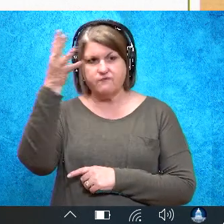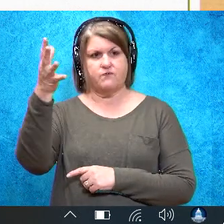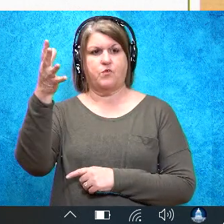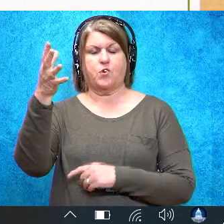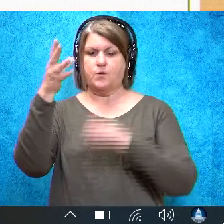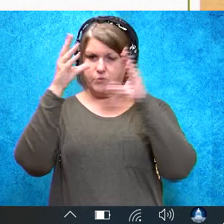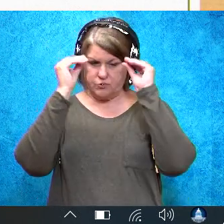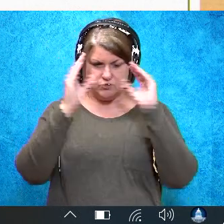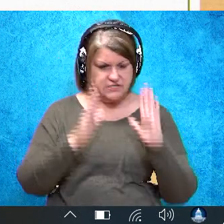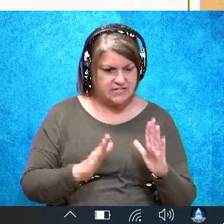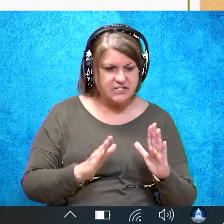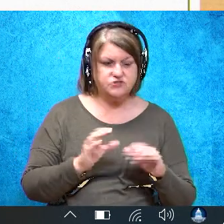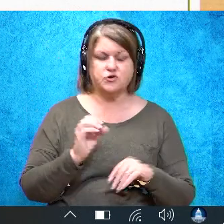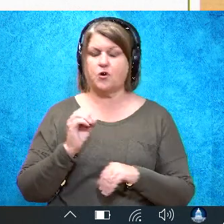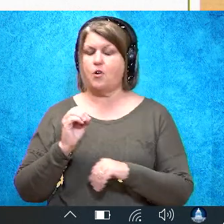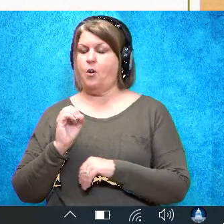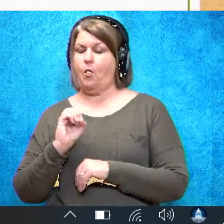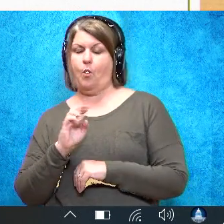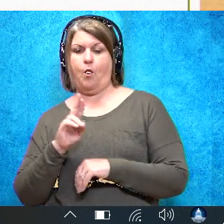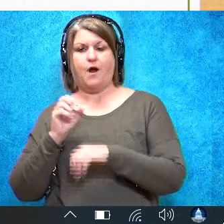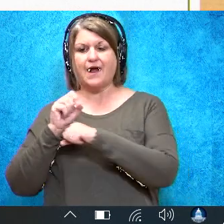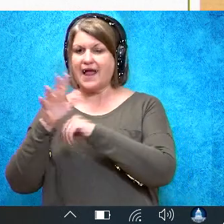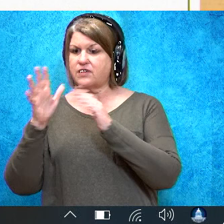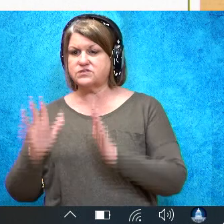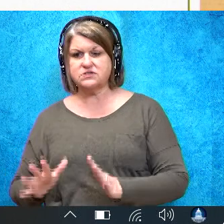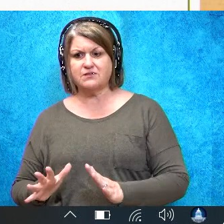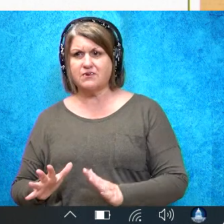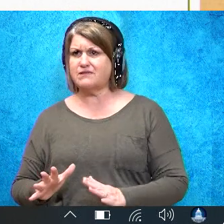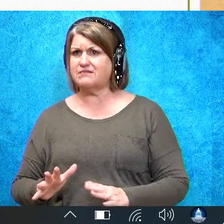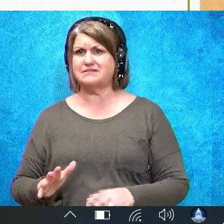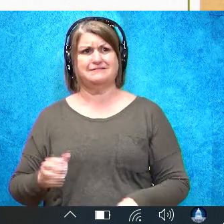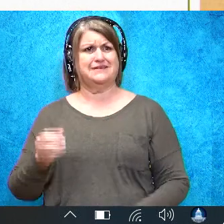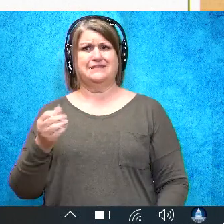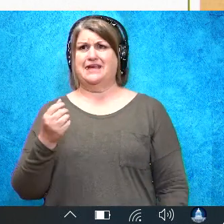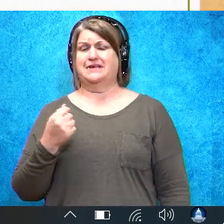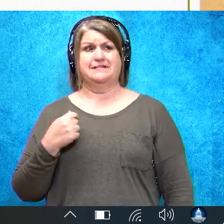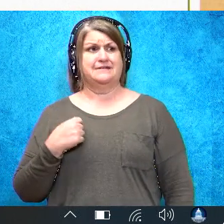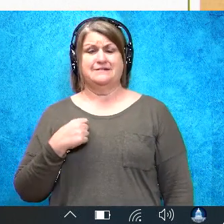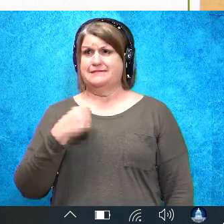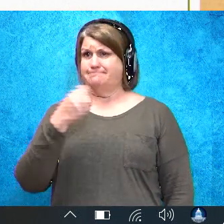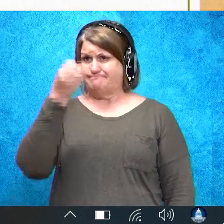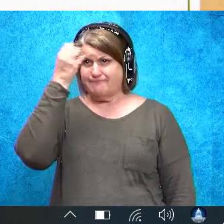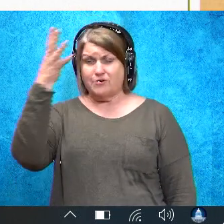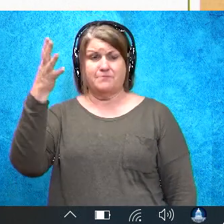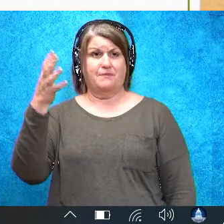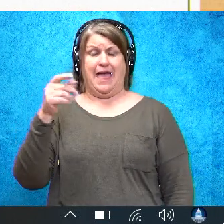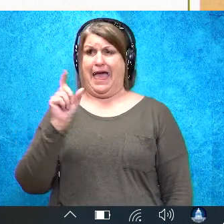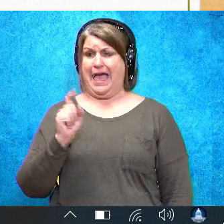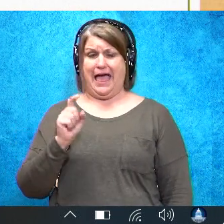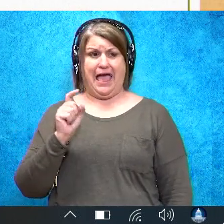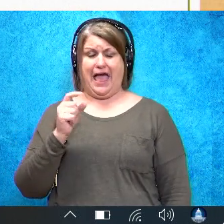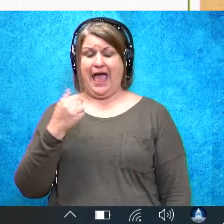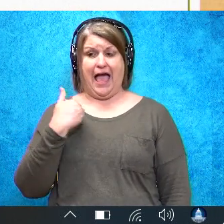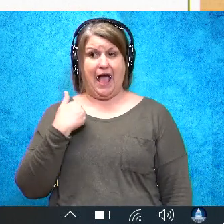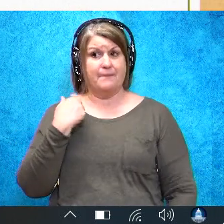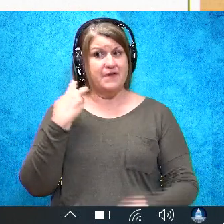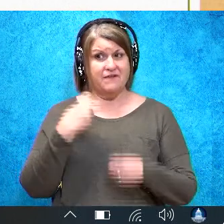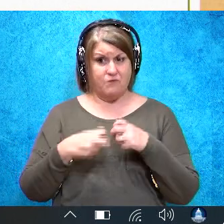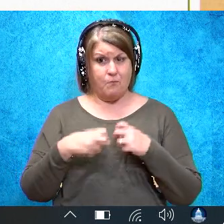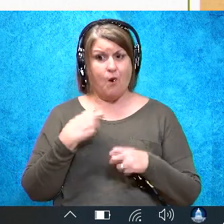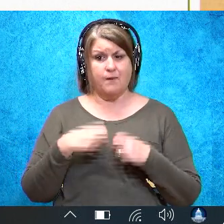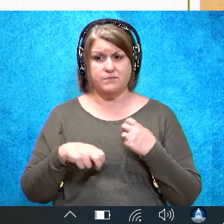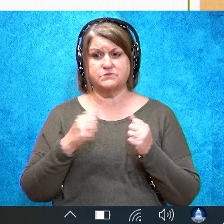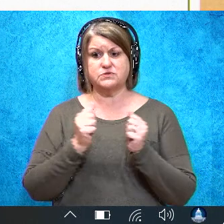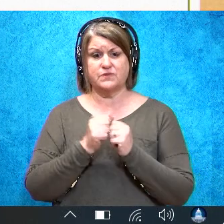teacher or even a counselor. Let them know, hey, I'm having a little difficulty with this. I didn't quite grasp this last